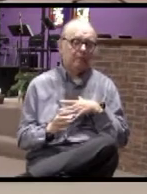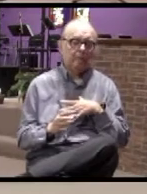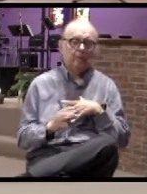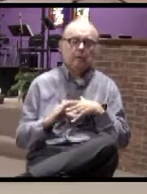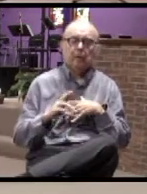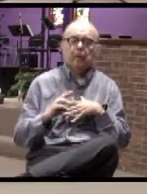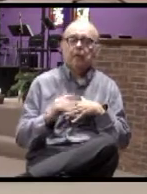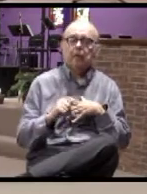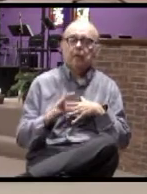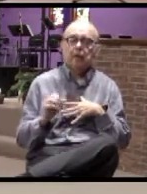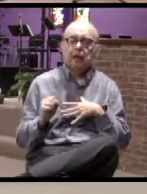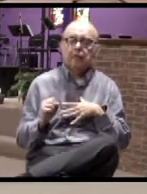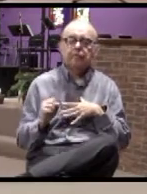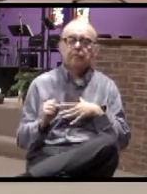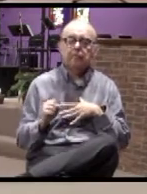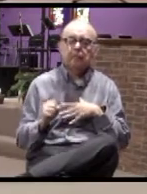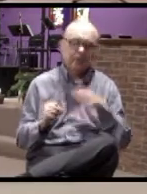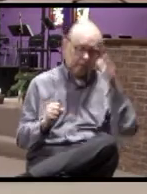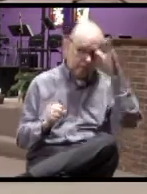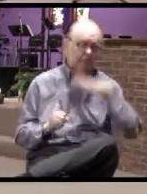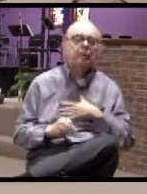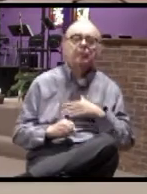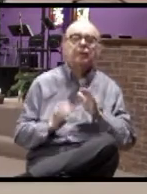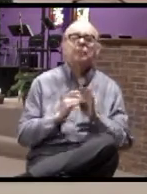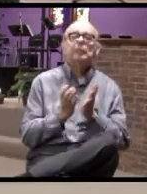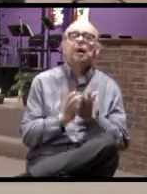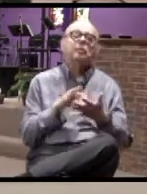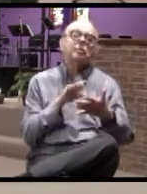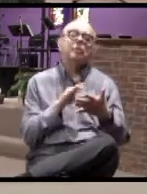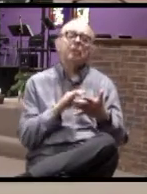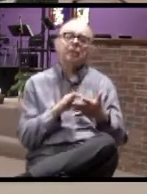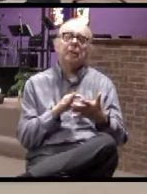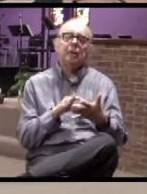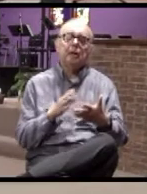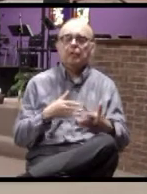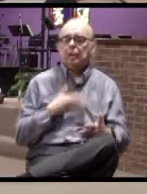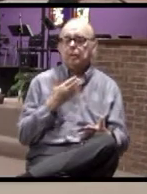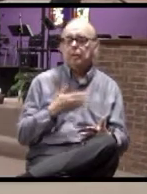crafts, men's Bible study, youth